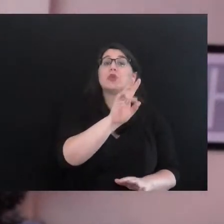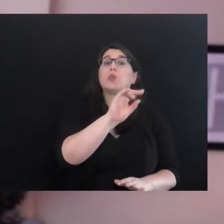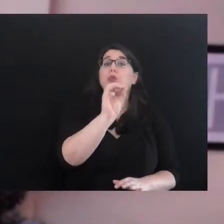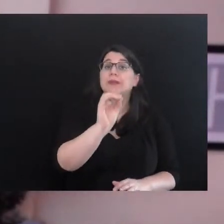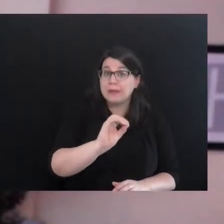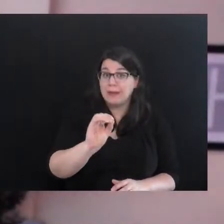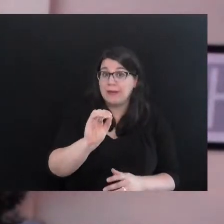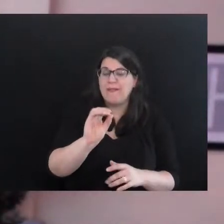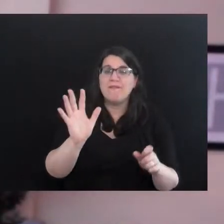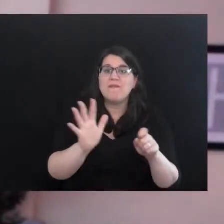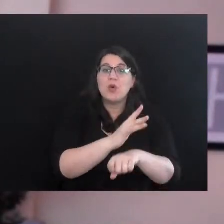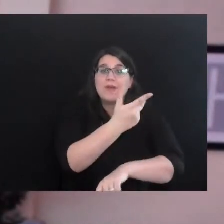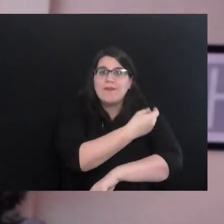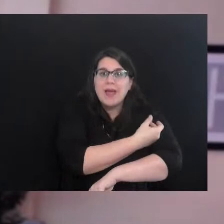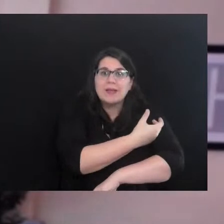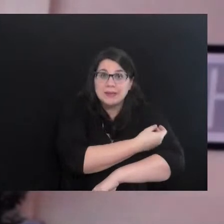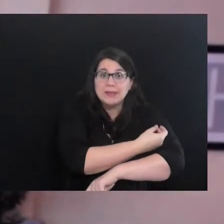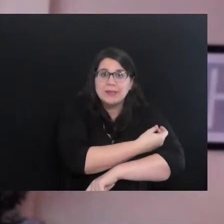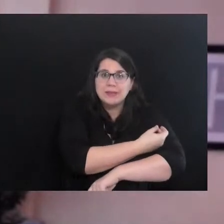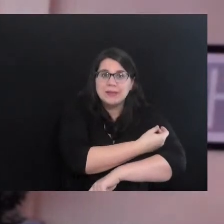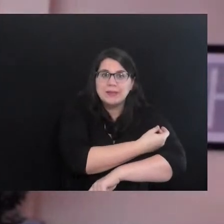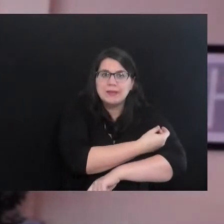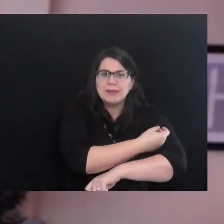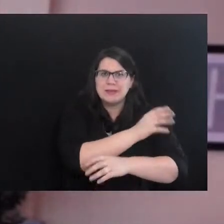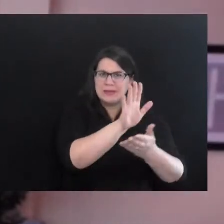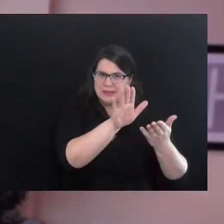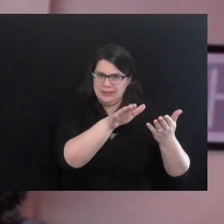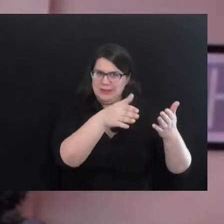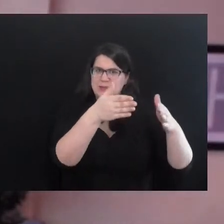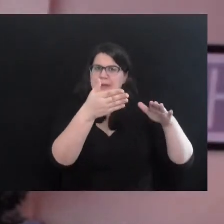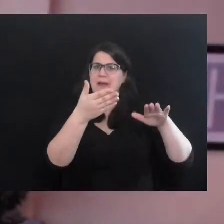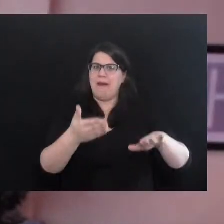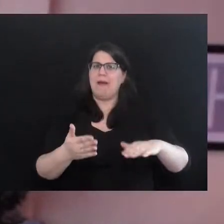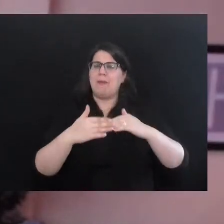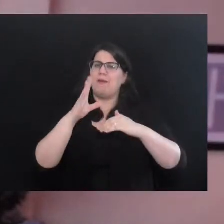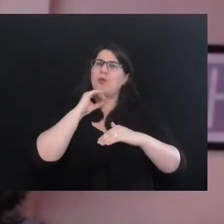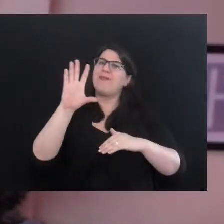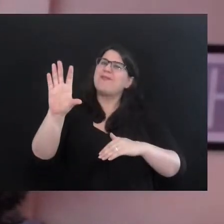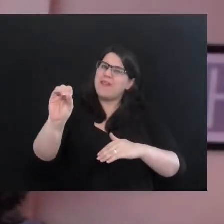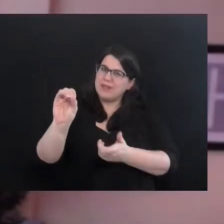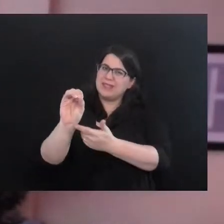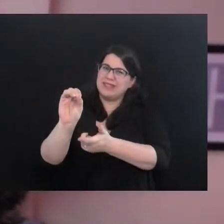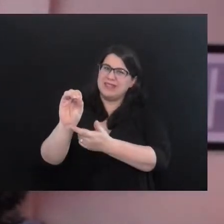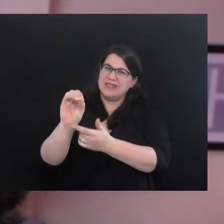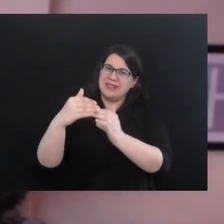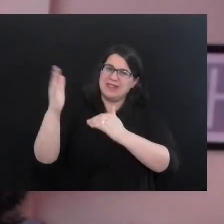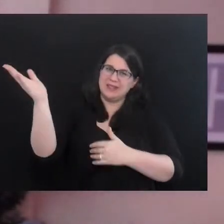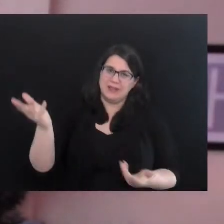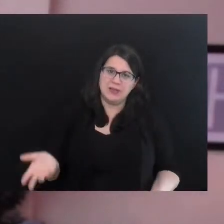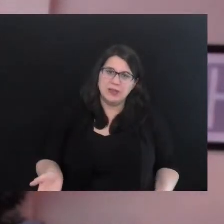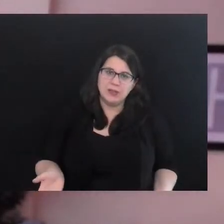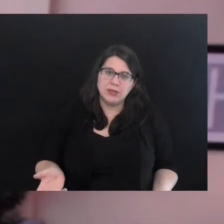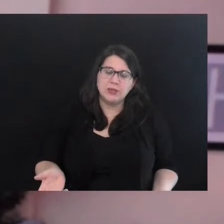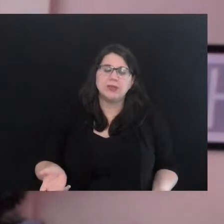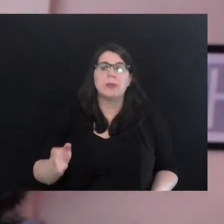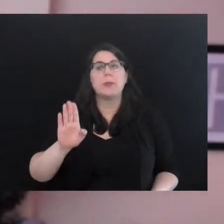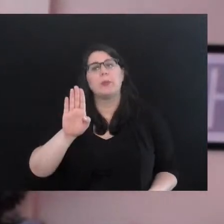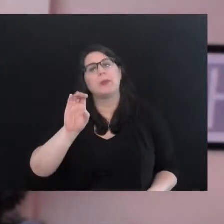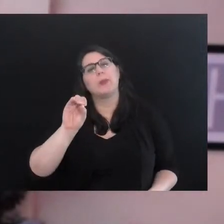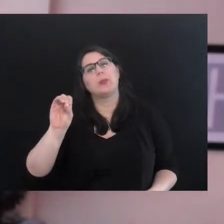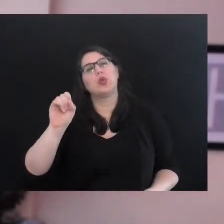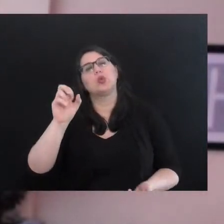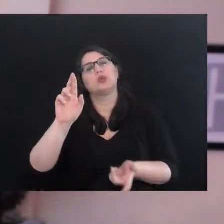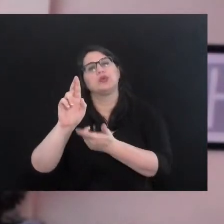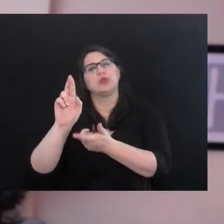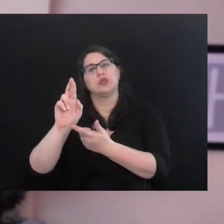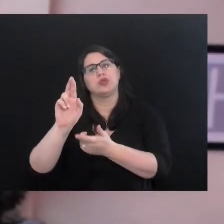vaccinated who've gotten COVID-19 again, who died, are over 50 years old. So getting booster shots has worked in